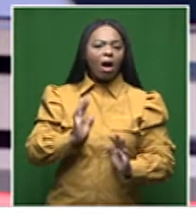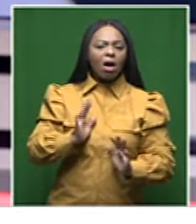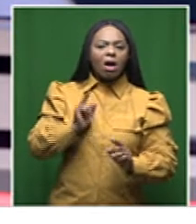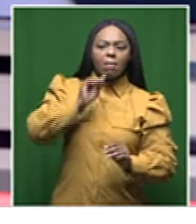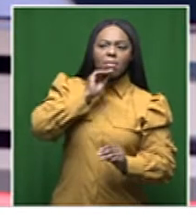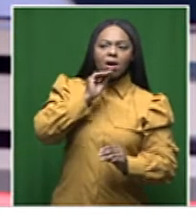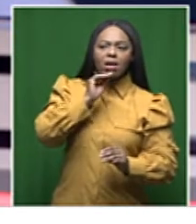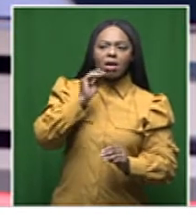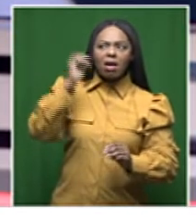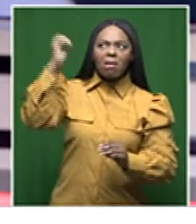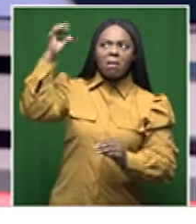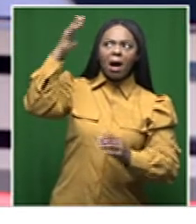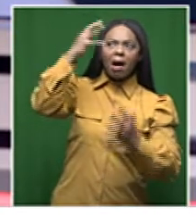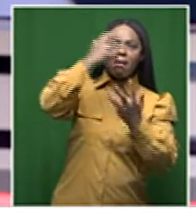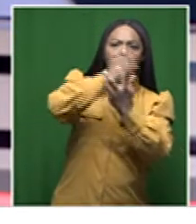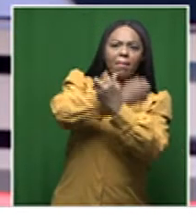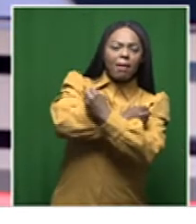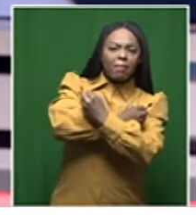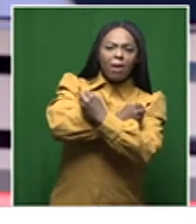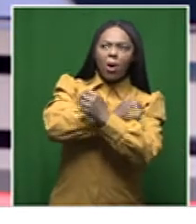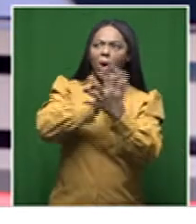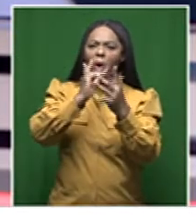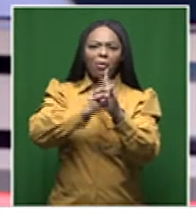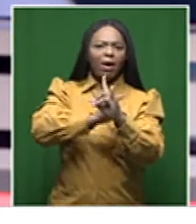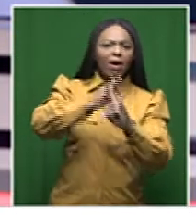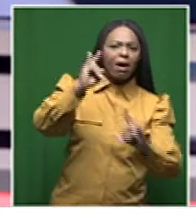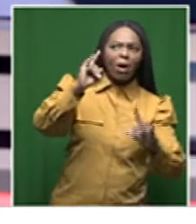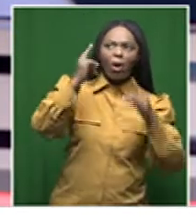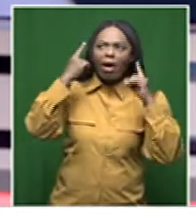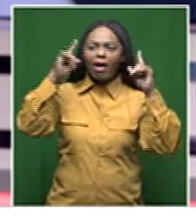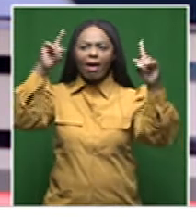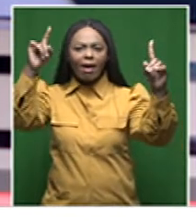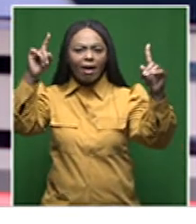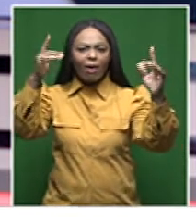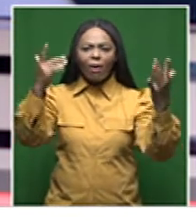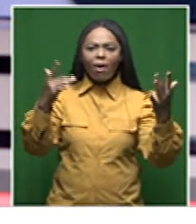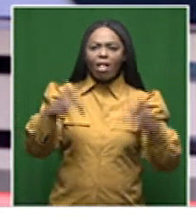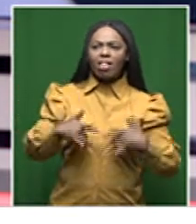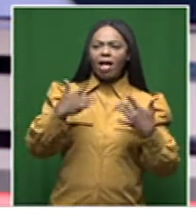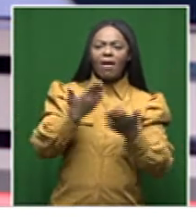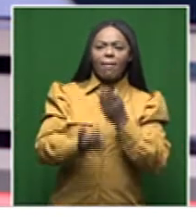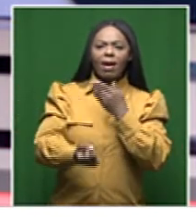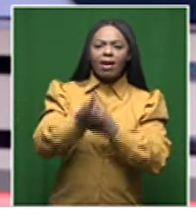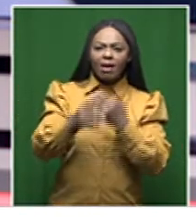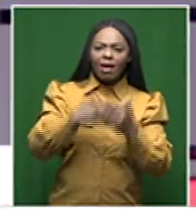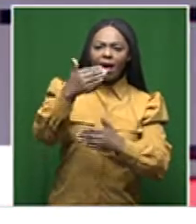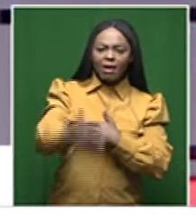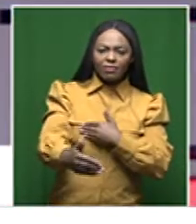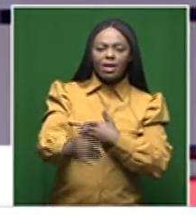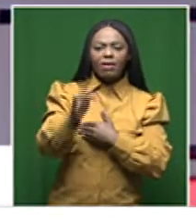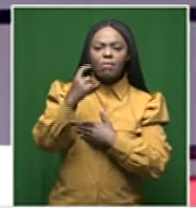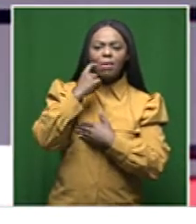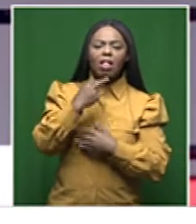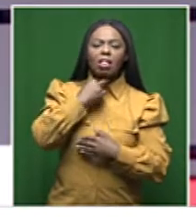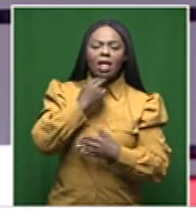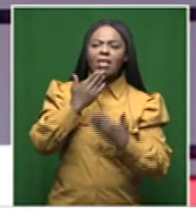light at the end of this tunnel and that there is success or there is life beyond this point, as difficult as it may be. And thank you so much for joining us today and coming to share